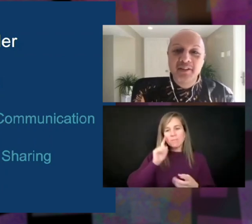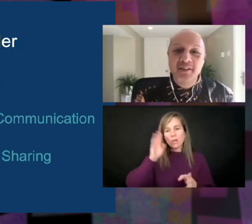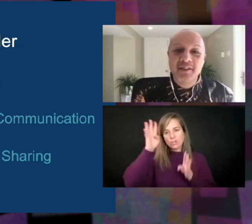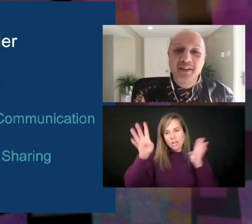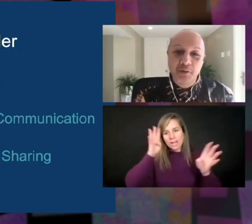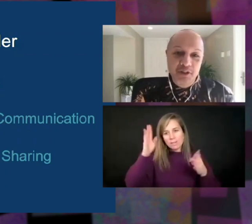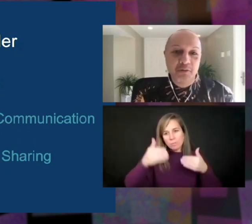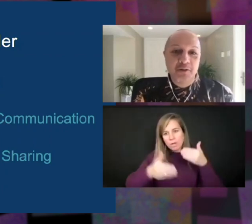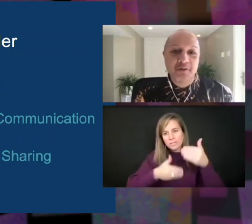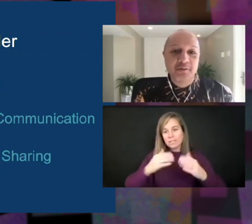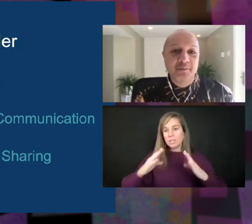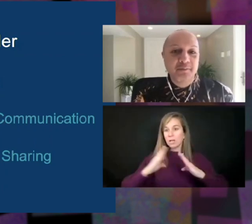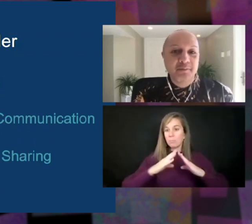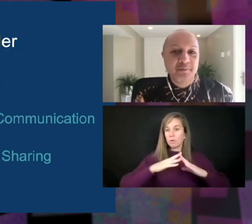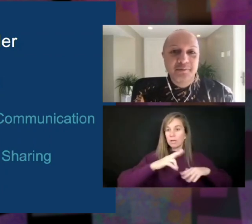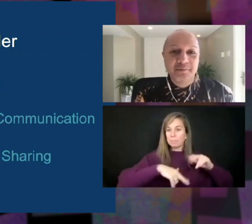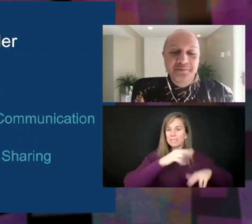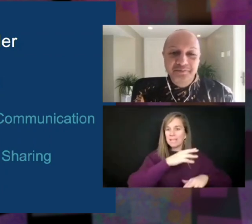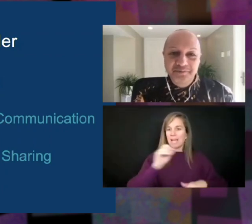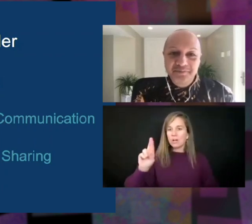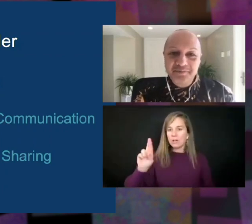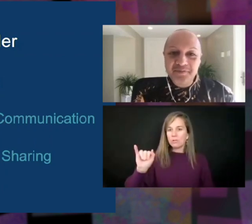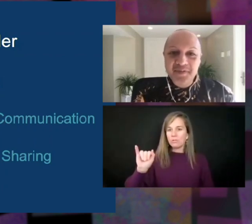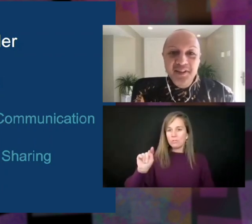building, and ritual.